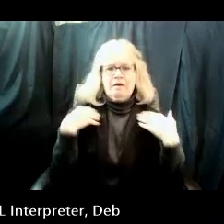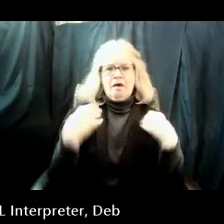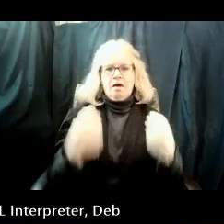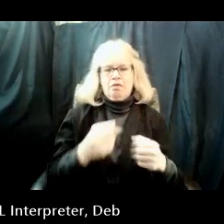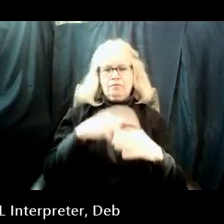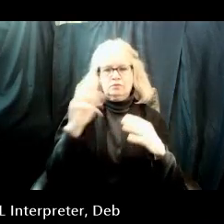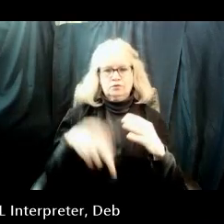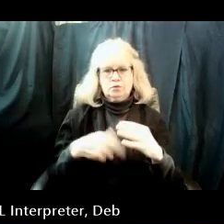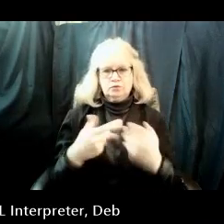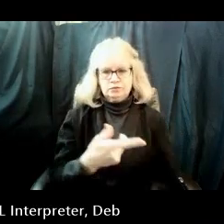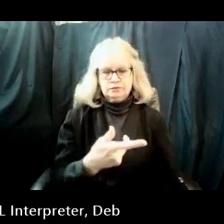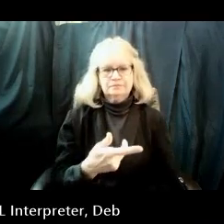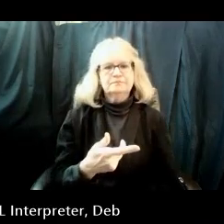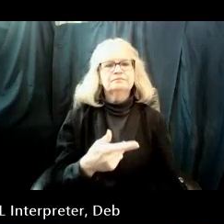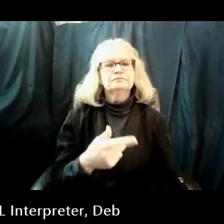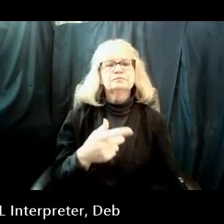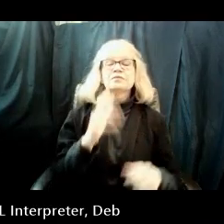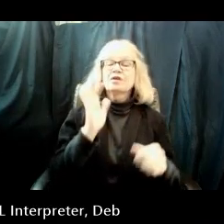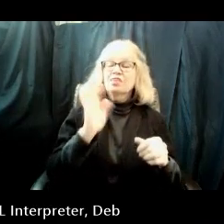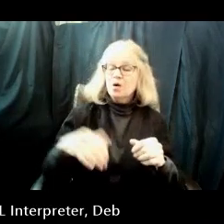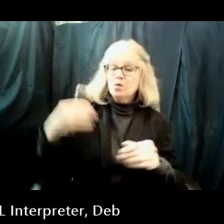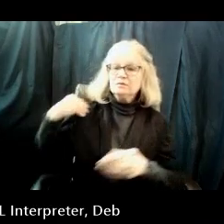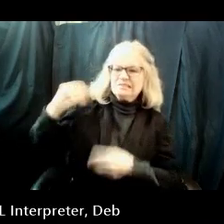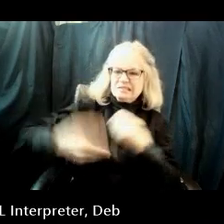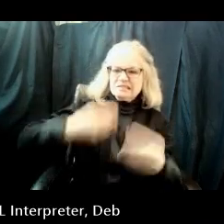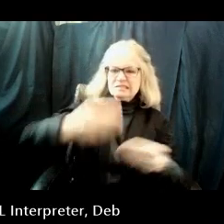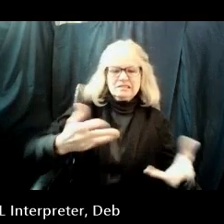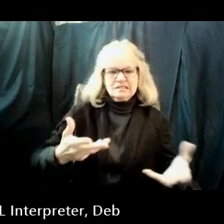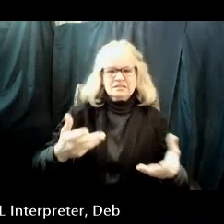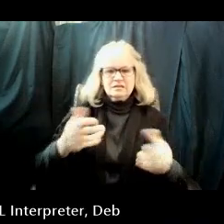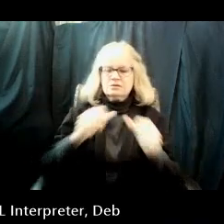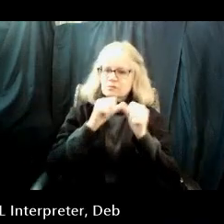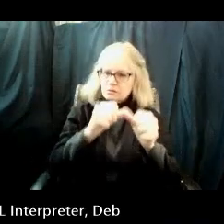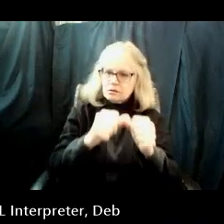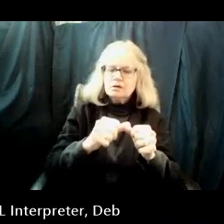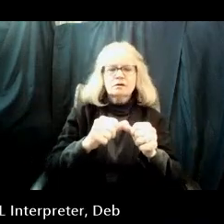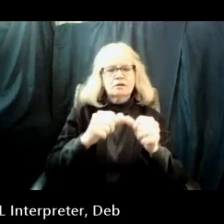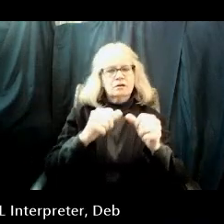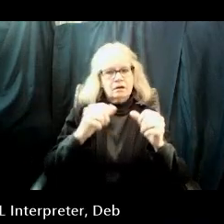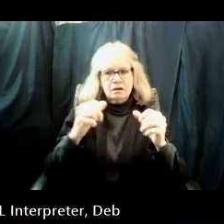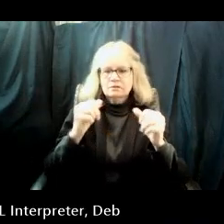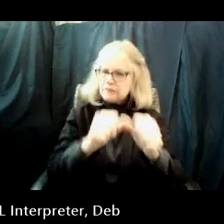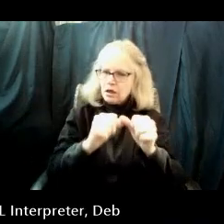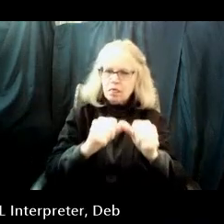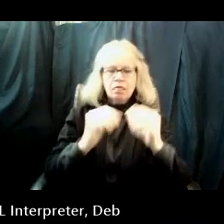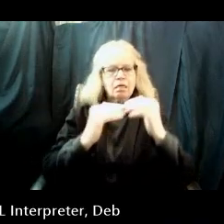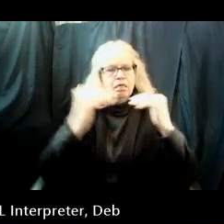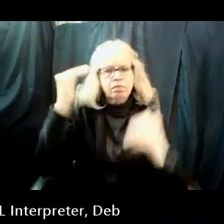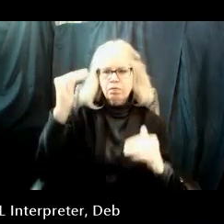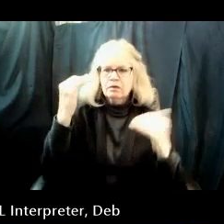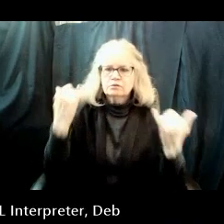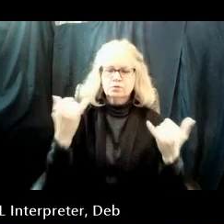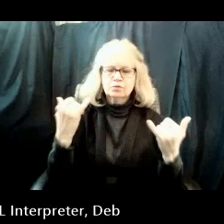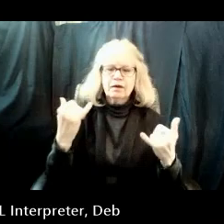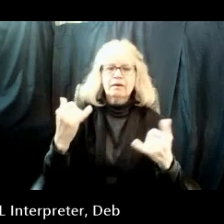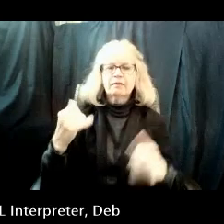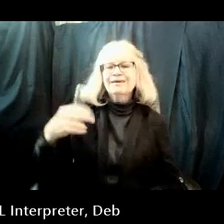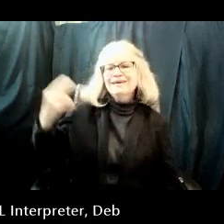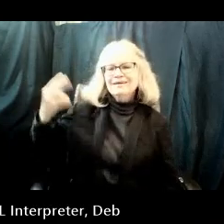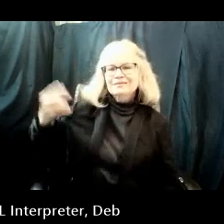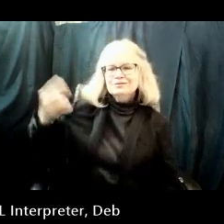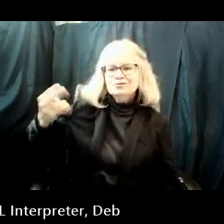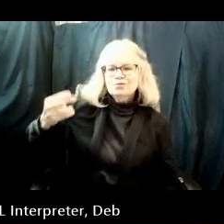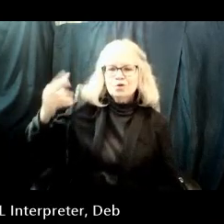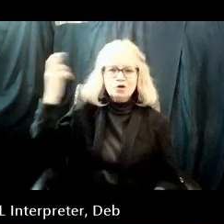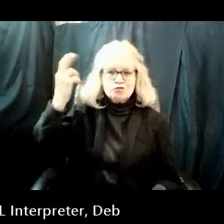So these patterns produced ongoing disparities even today. Again, historical roots still impacting what we see